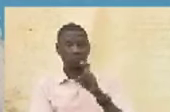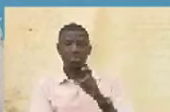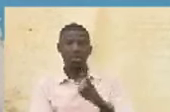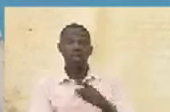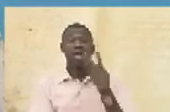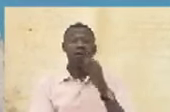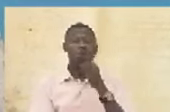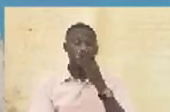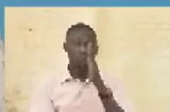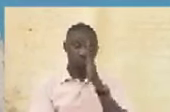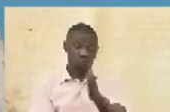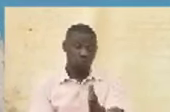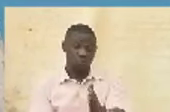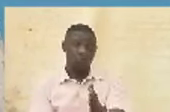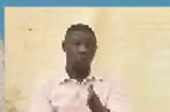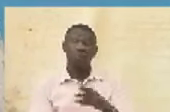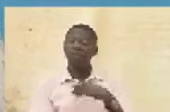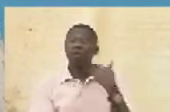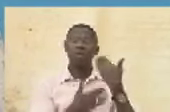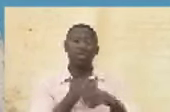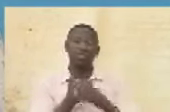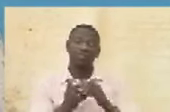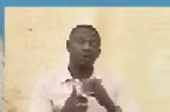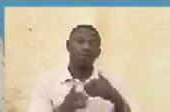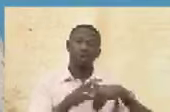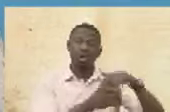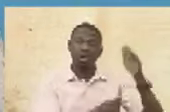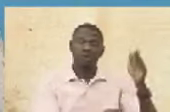anything, you will not go out.